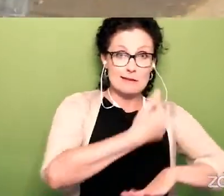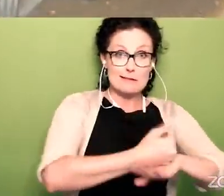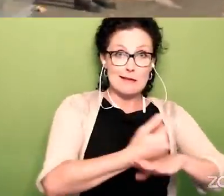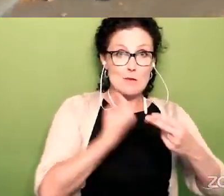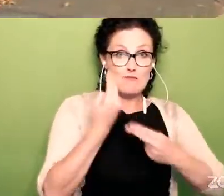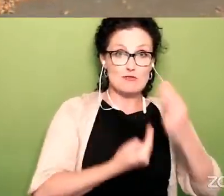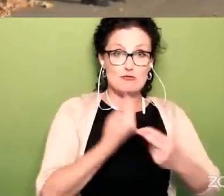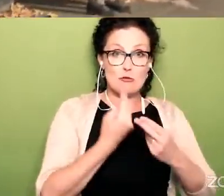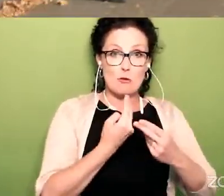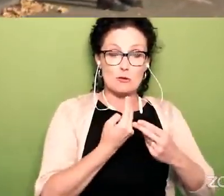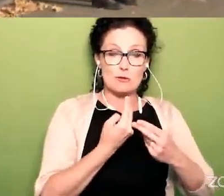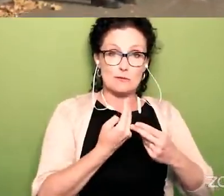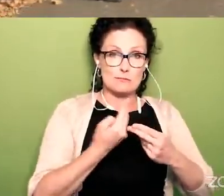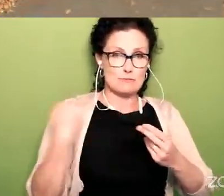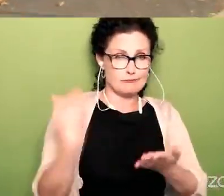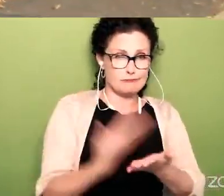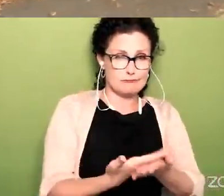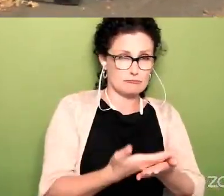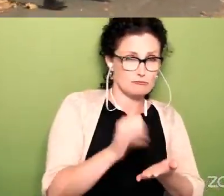This?